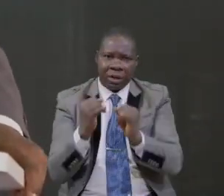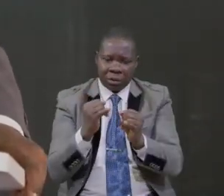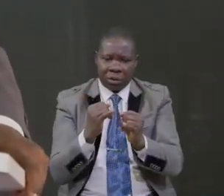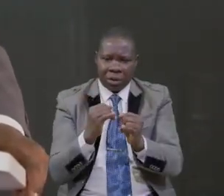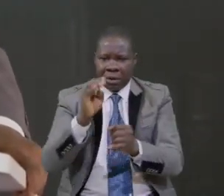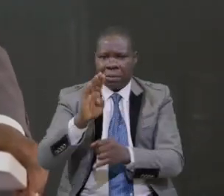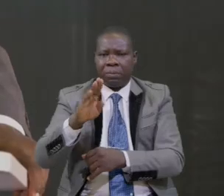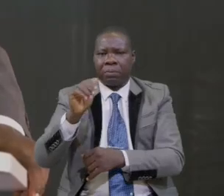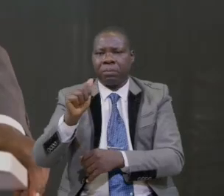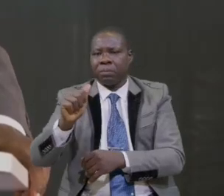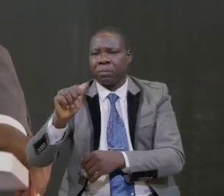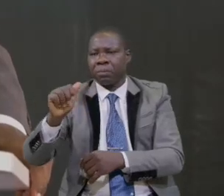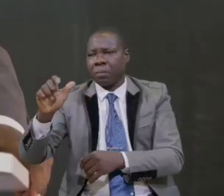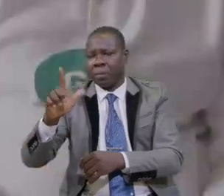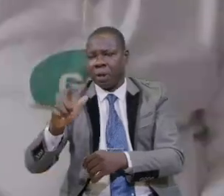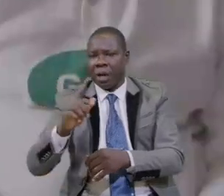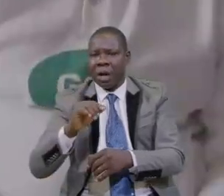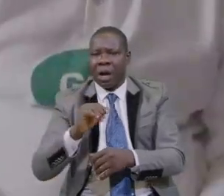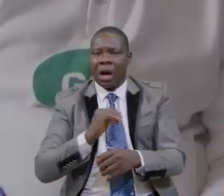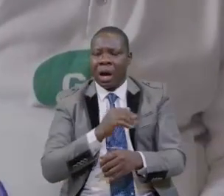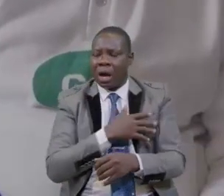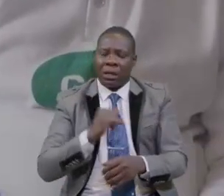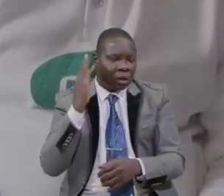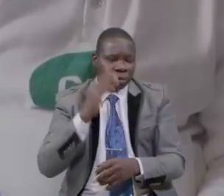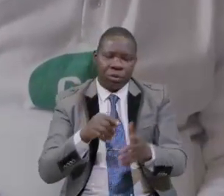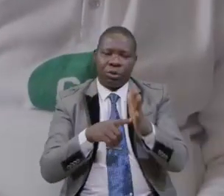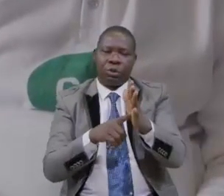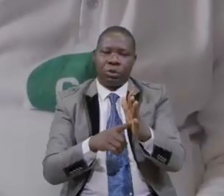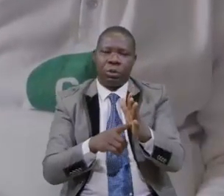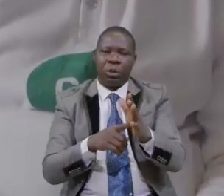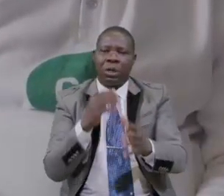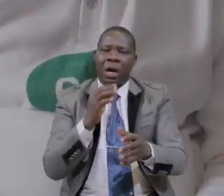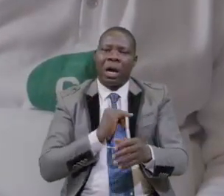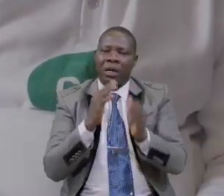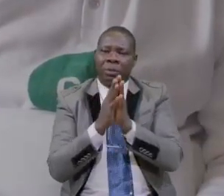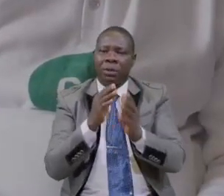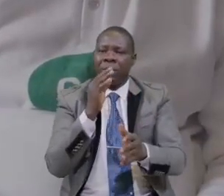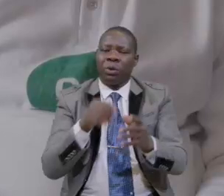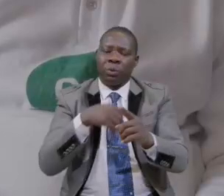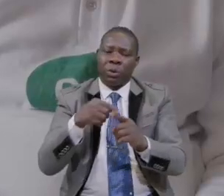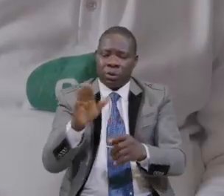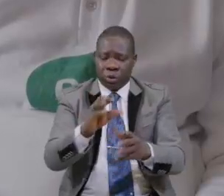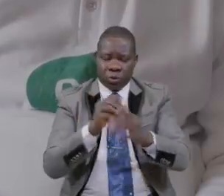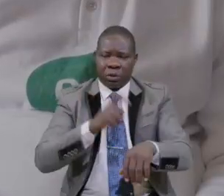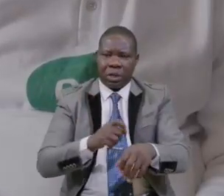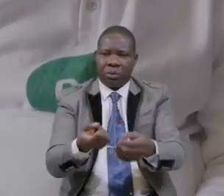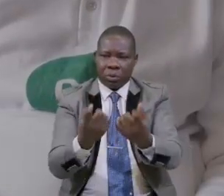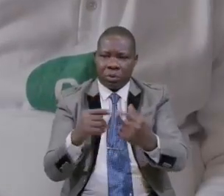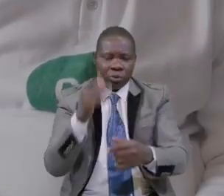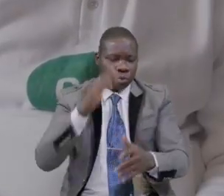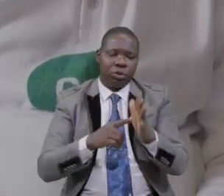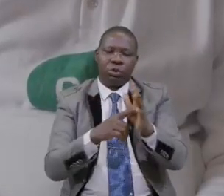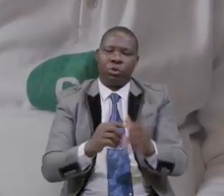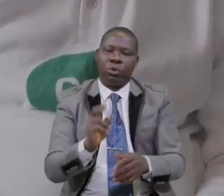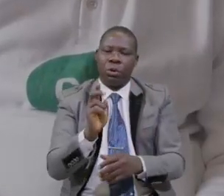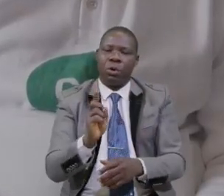opportunity comes, you will show up. Yeah. And they all came. And now Elijah was going to challenge them. And